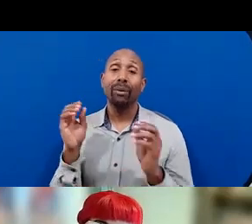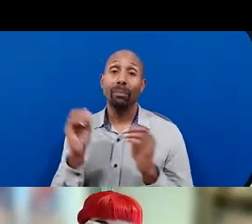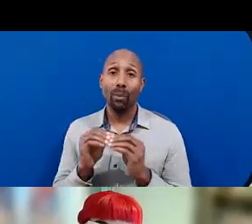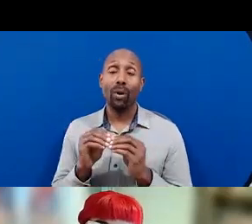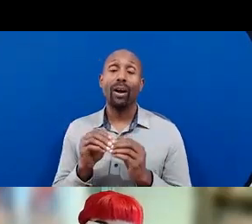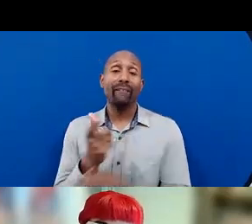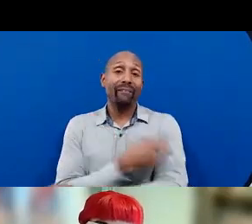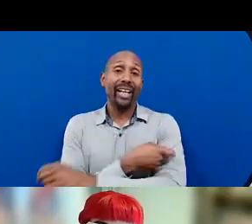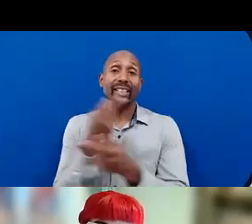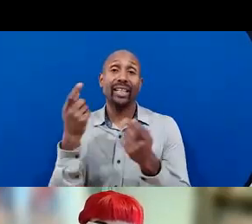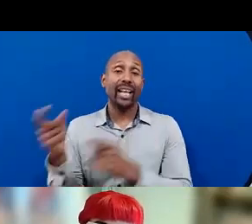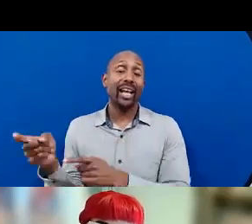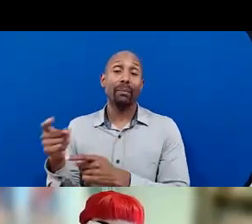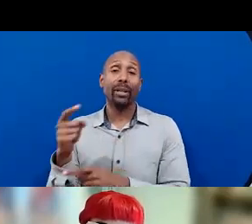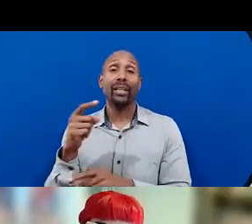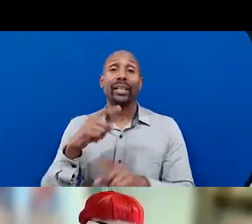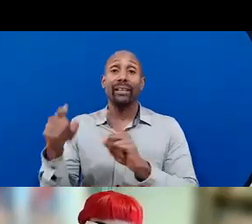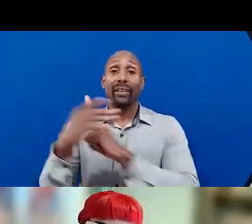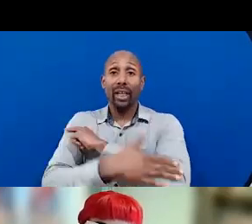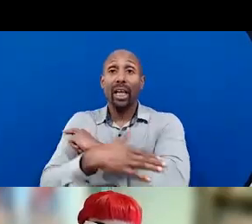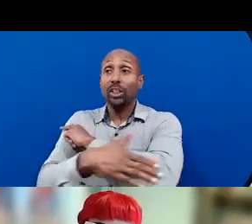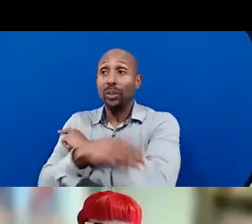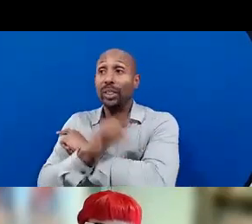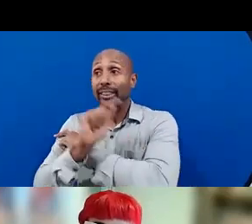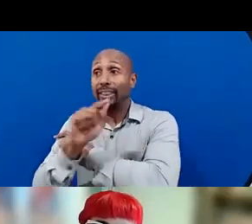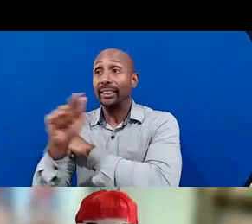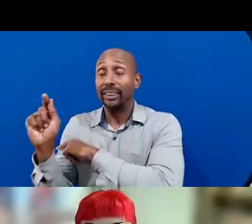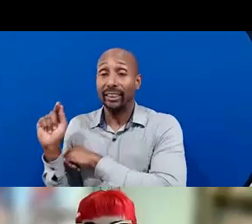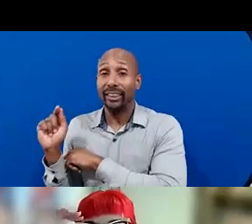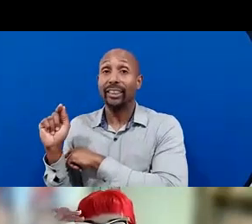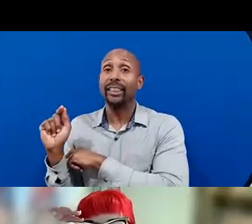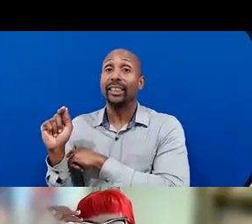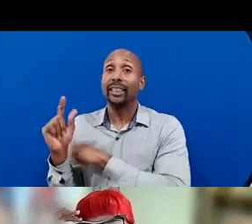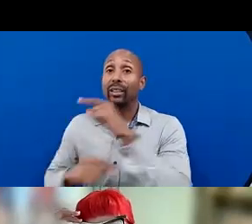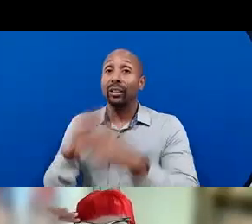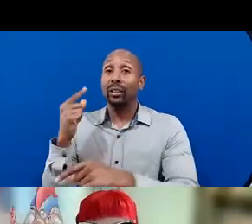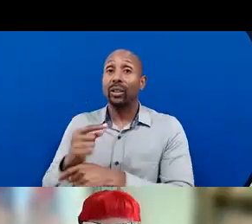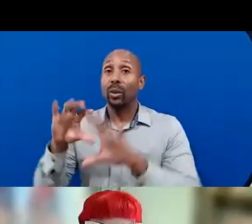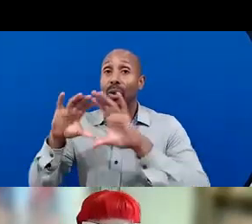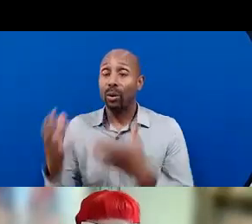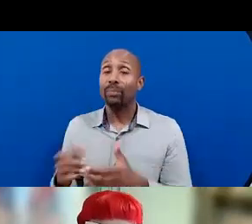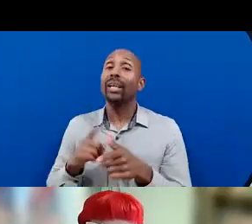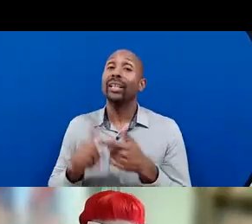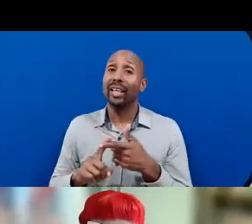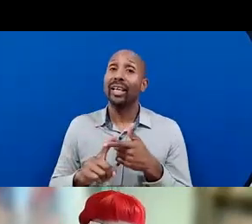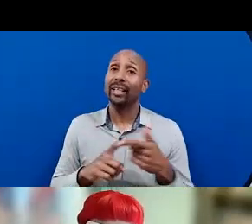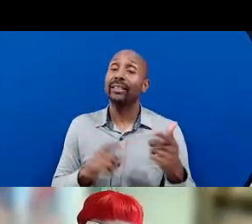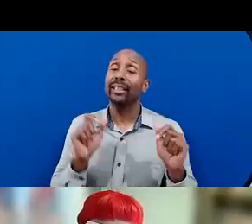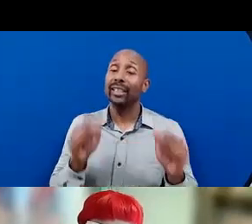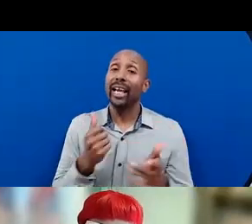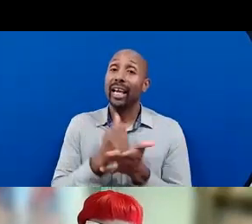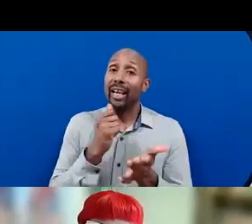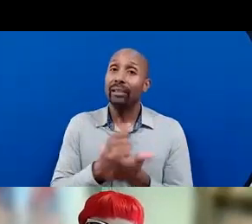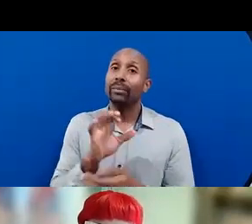vaccinate, and also you hear my rage and rant about global health every meeting, and